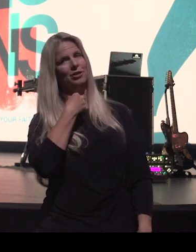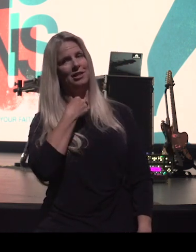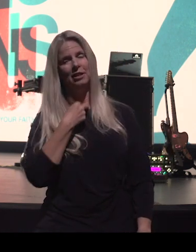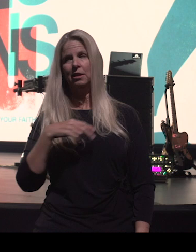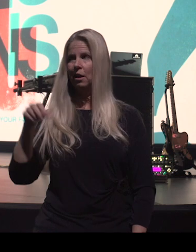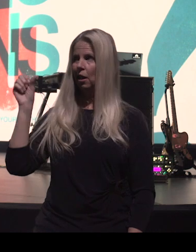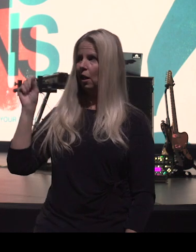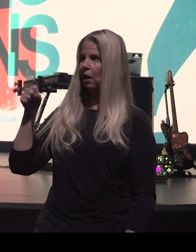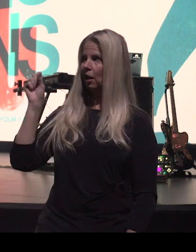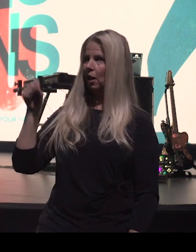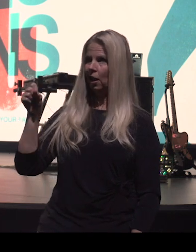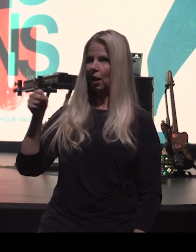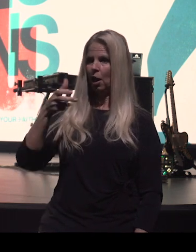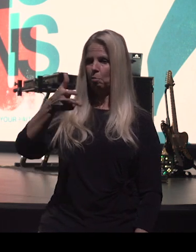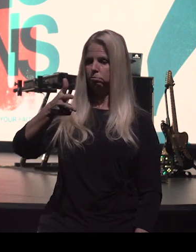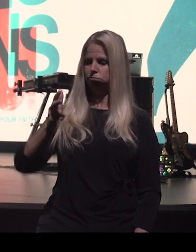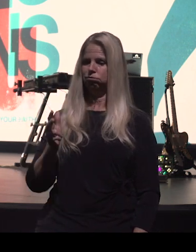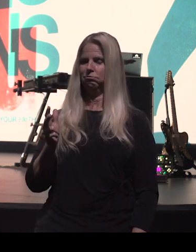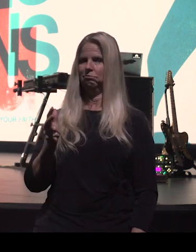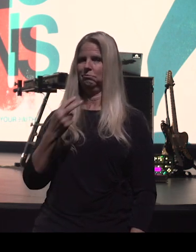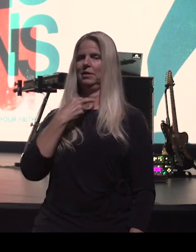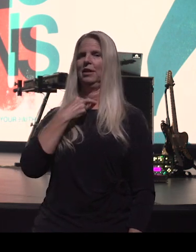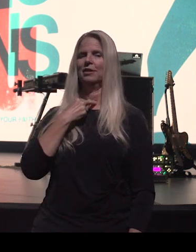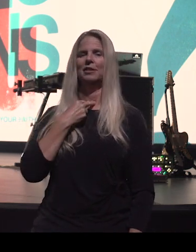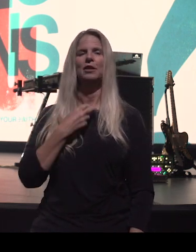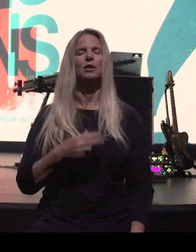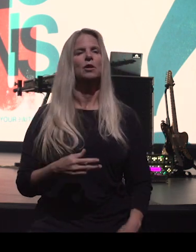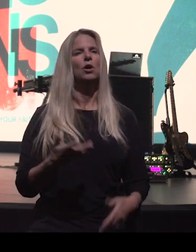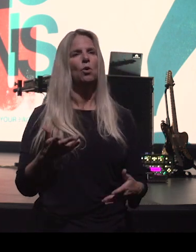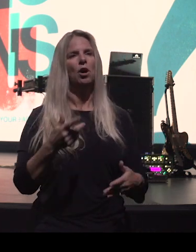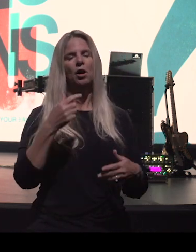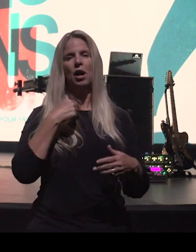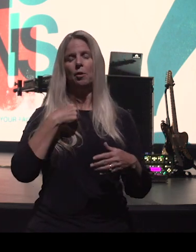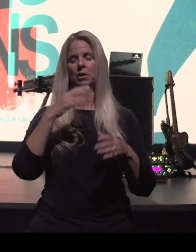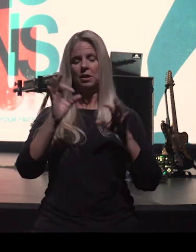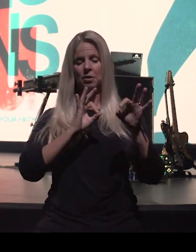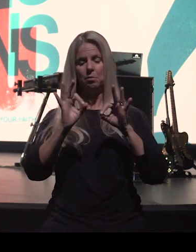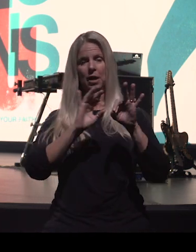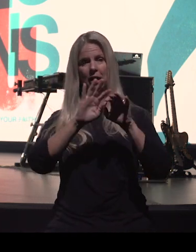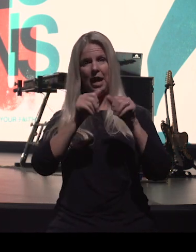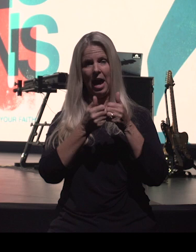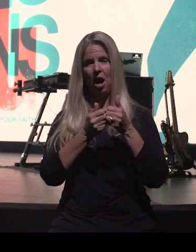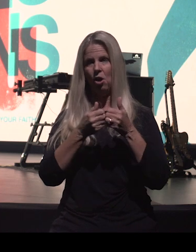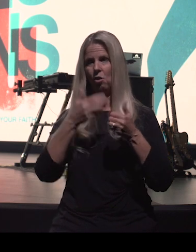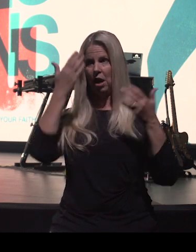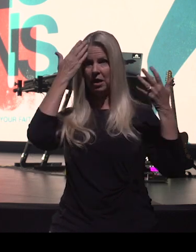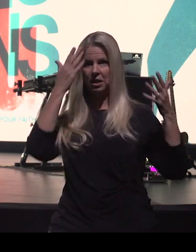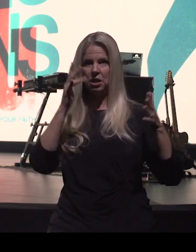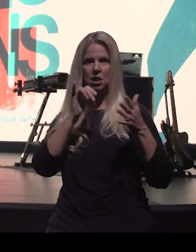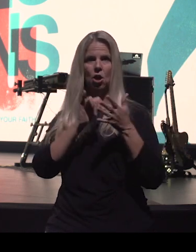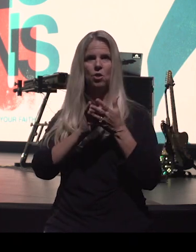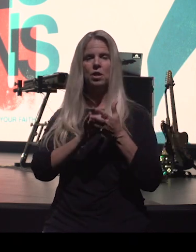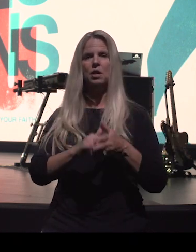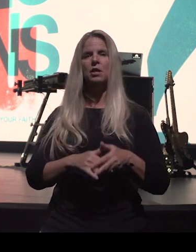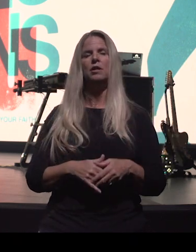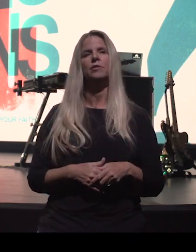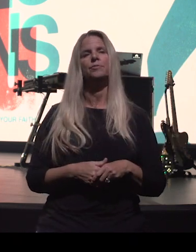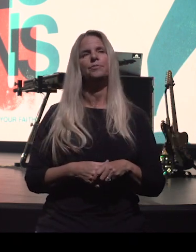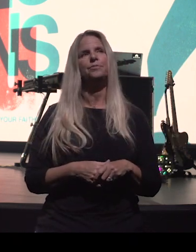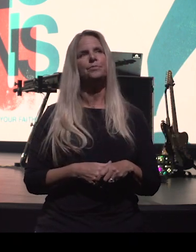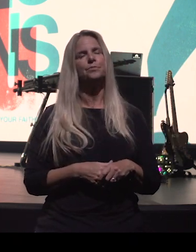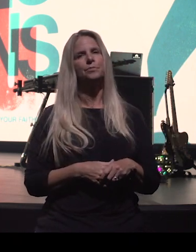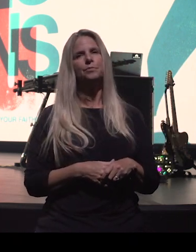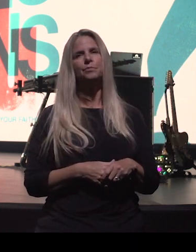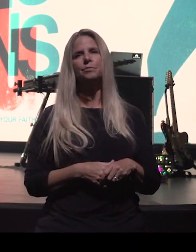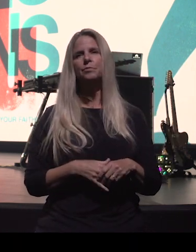tires are like way in the sand. They said, let me tell you how to get unstuck. And this blew my mind. They said, do you know how to get unstuck? And I was like, I have no idea.